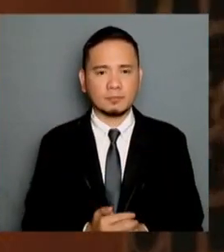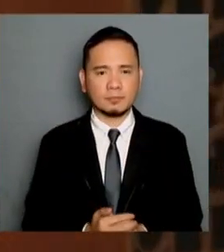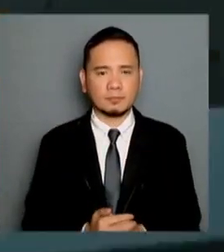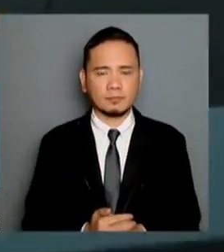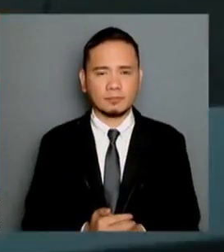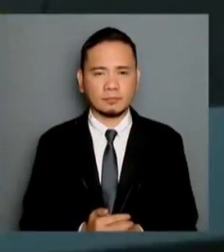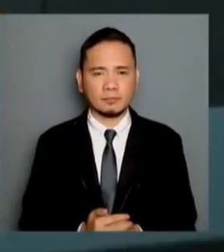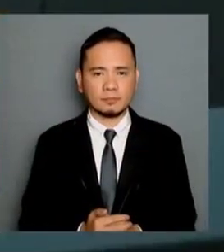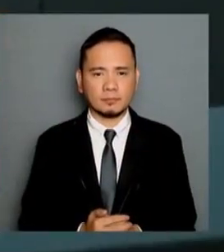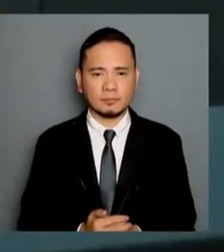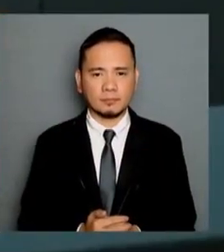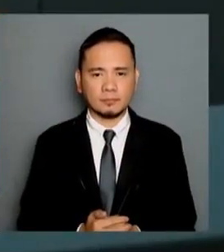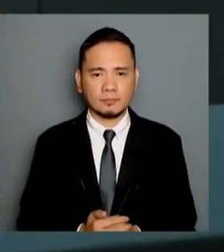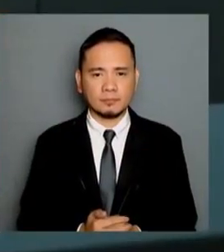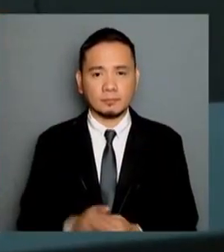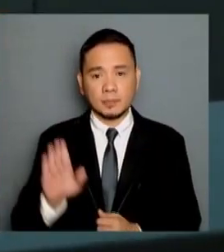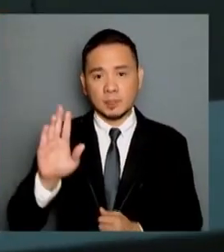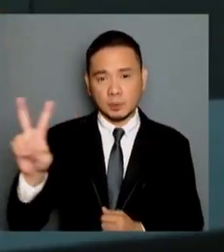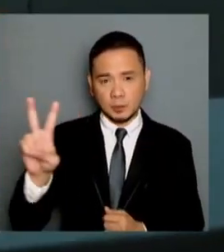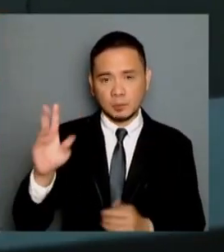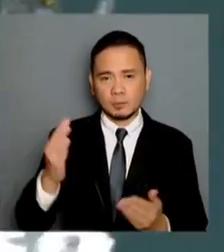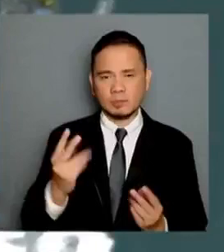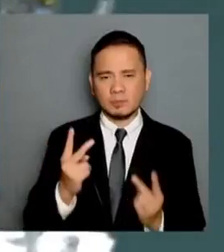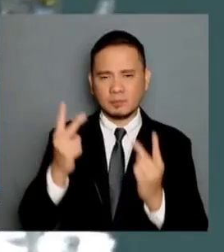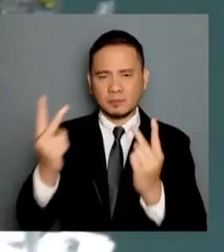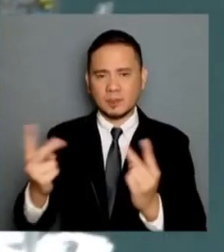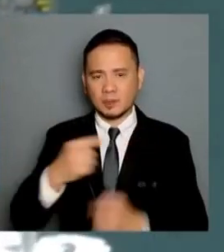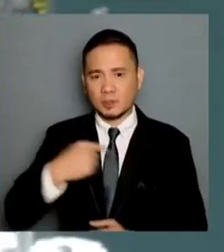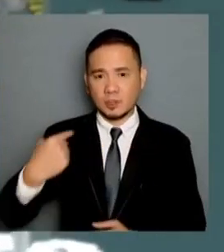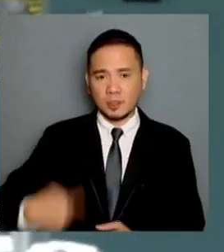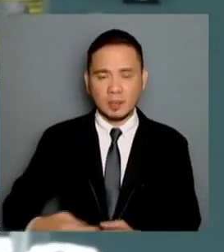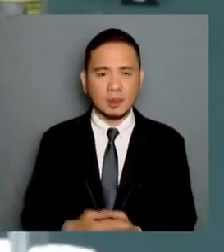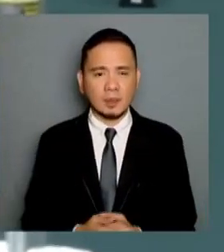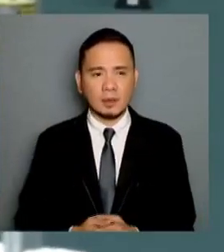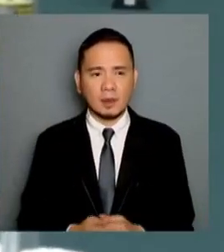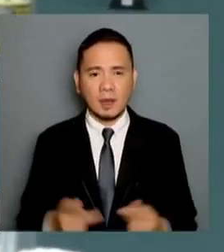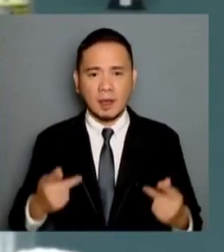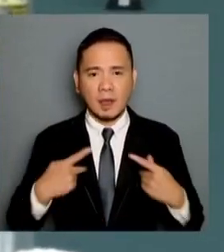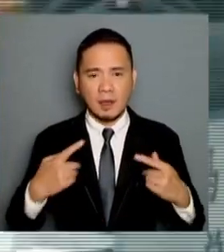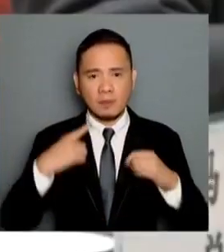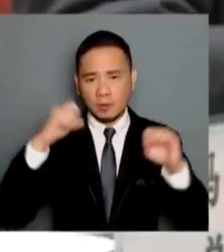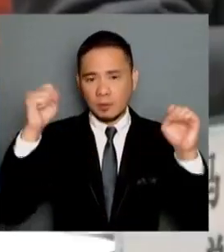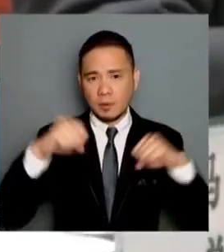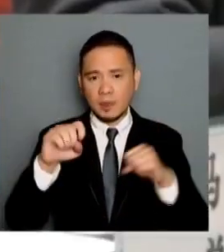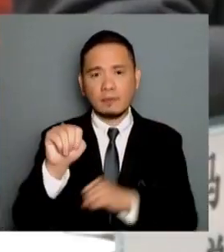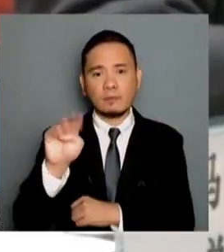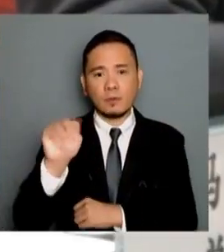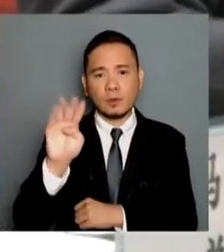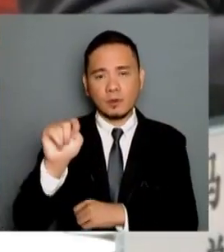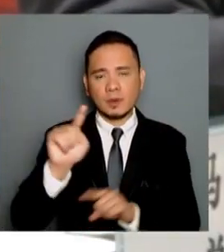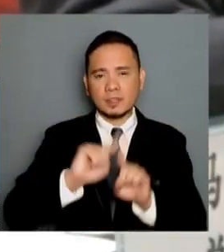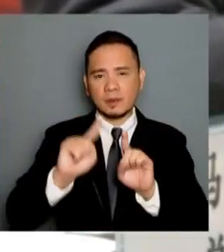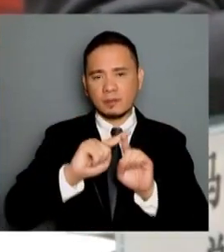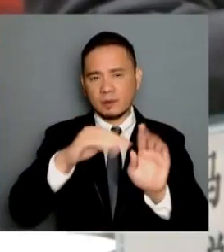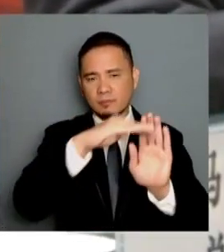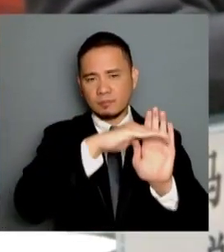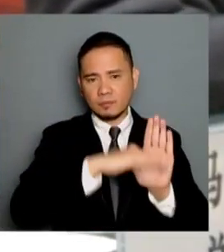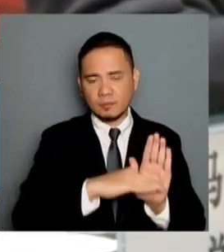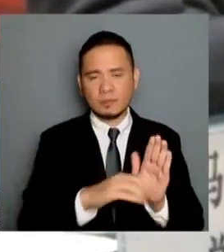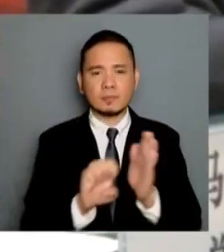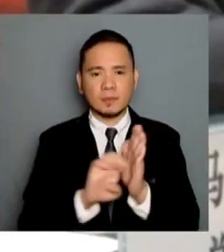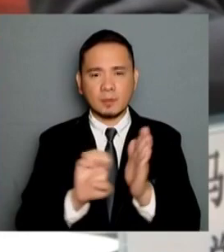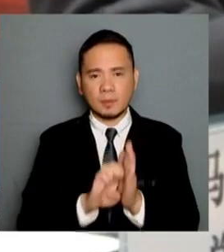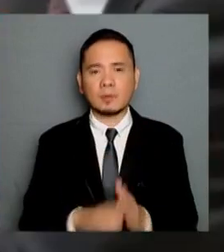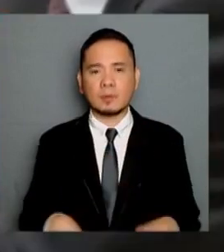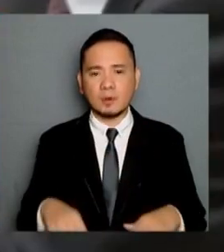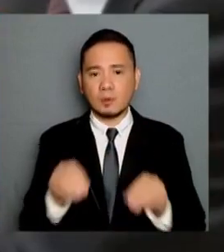During Marcos's state visit to China, Manila and Beijing inked 14 bilateral agreements on areas such as maritime security